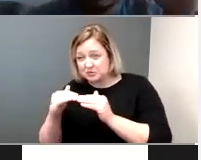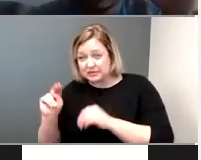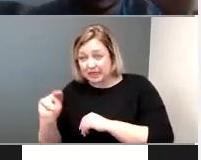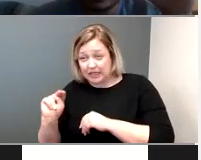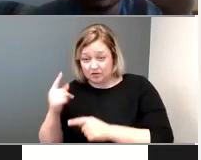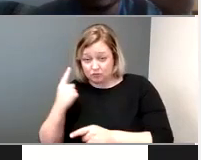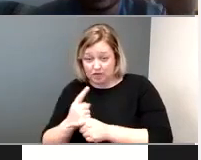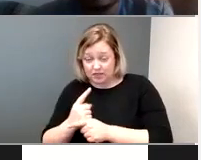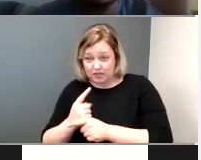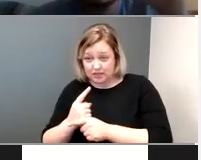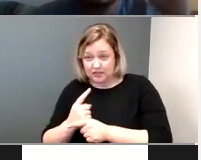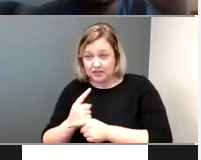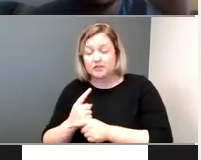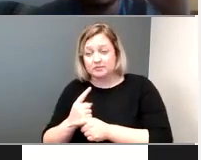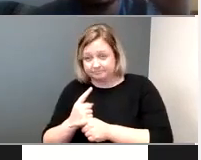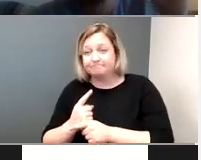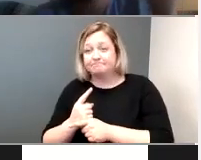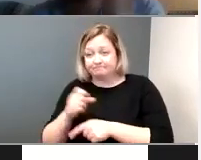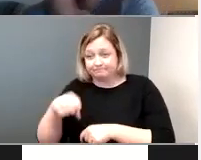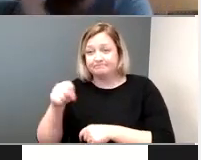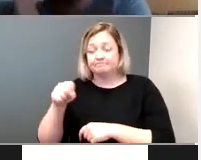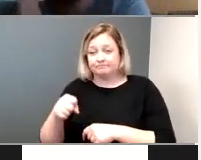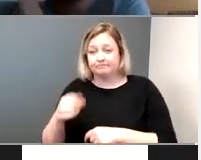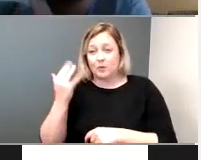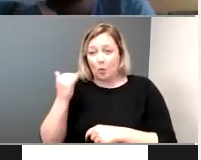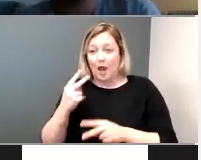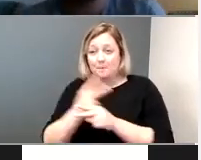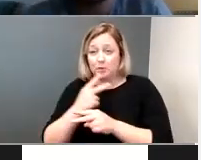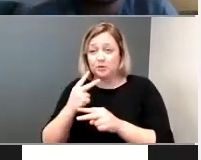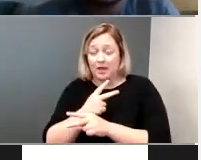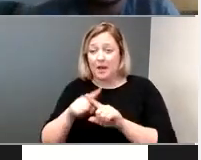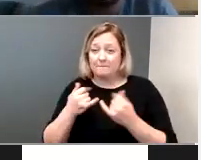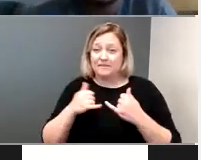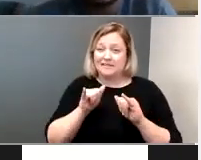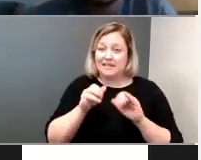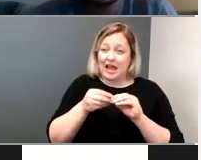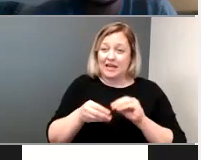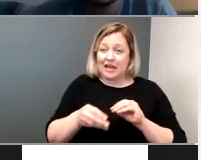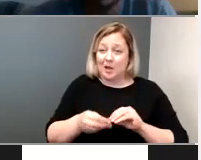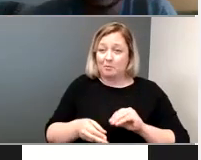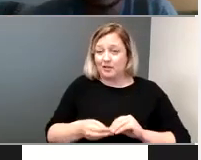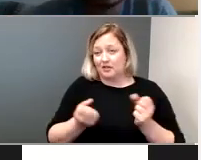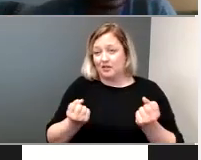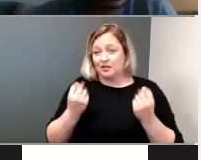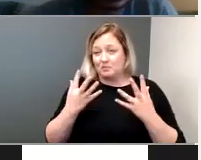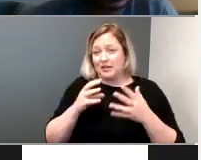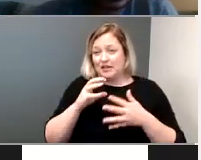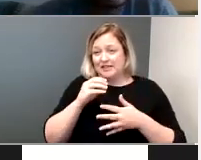It is approximately equal to n because we are multiplying it, but we are still adding up a multiple set of series numbers, right? So it is a